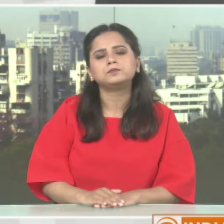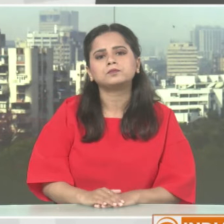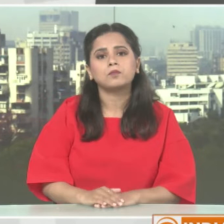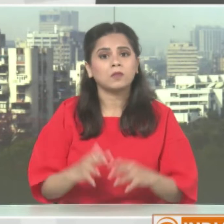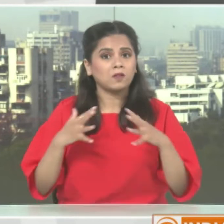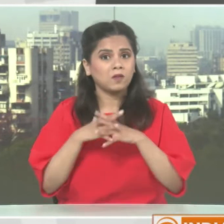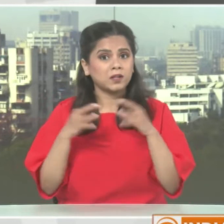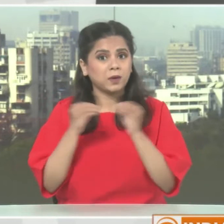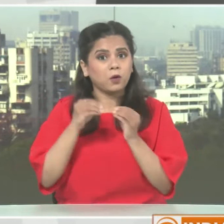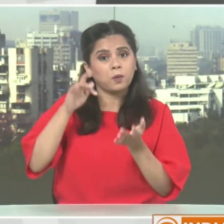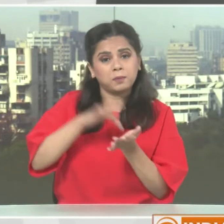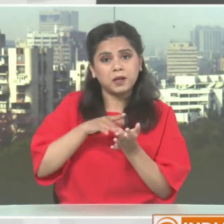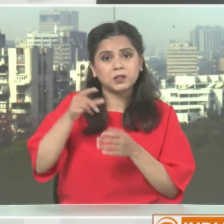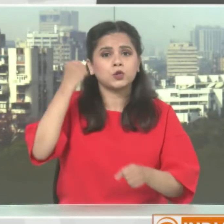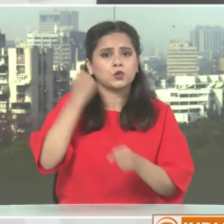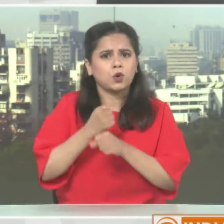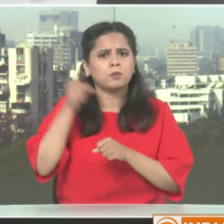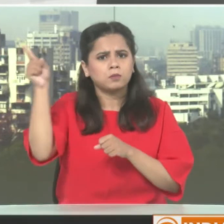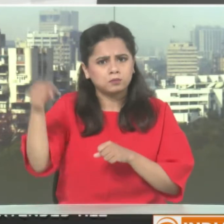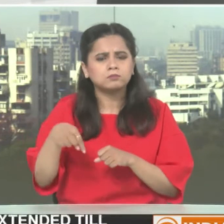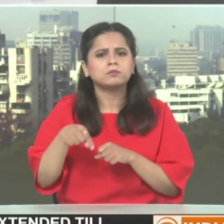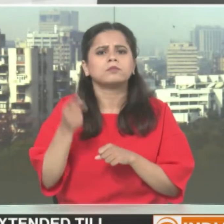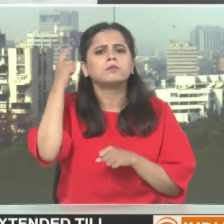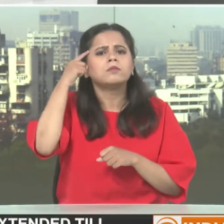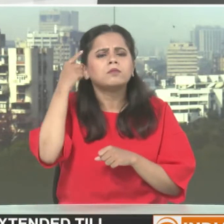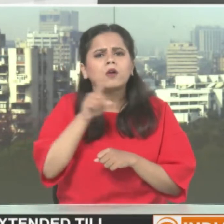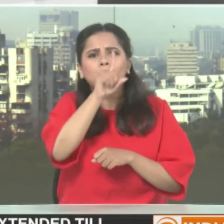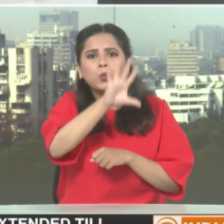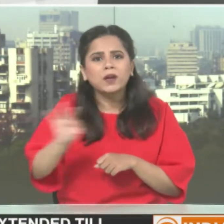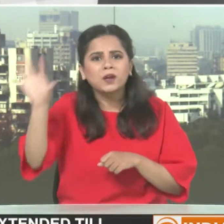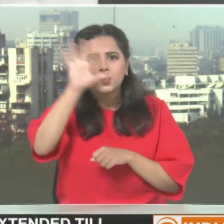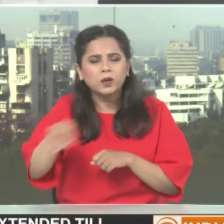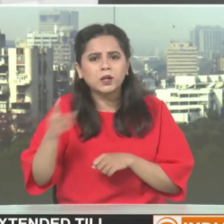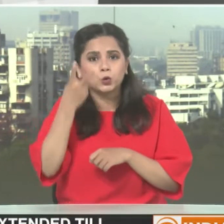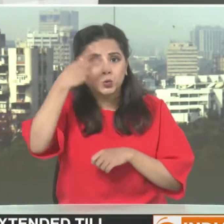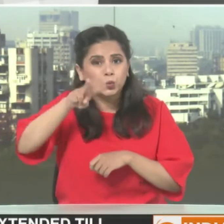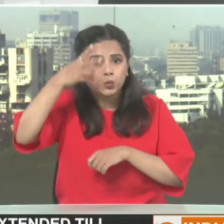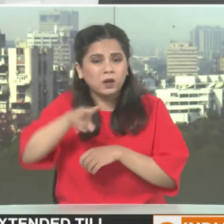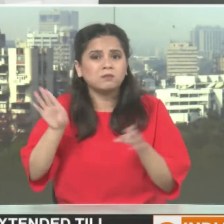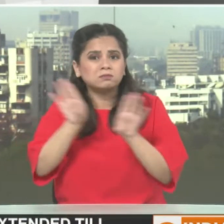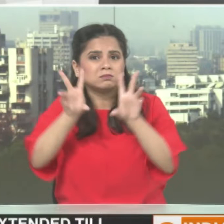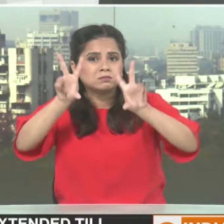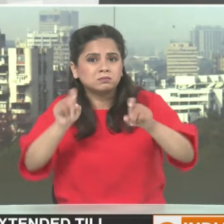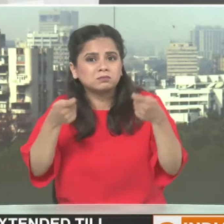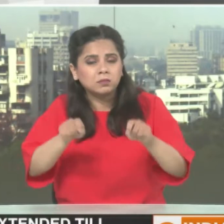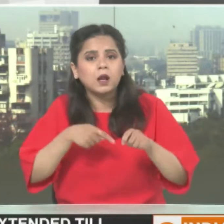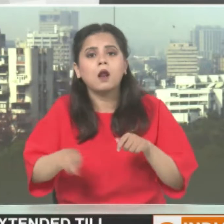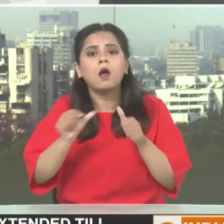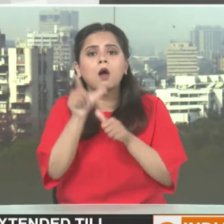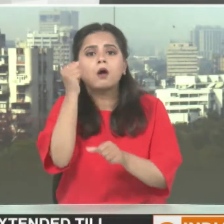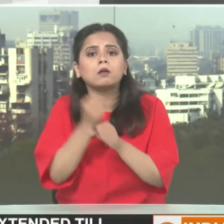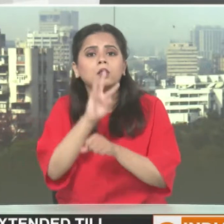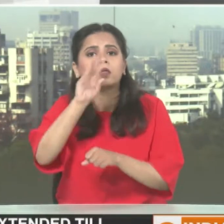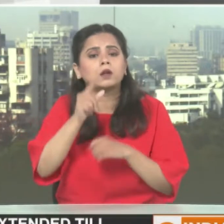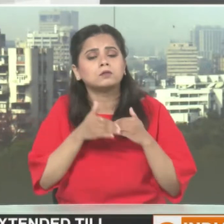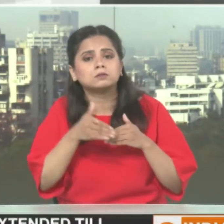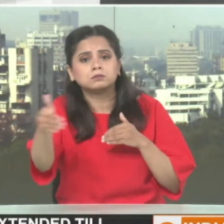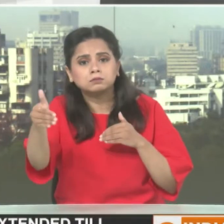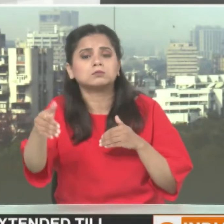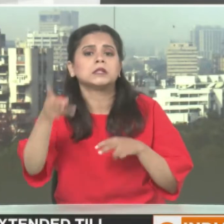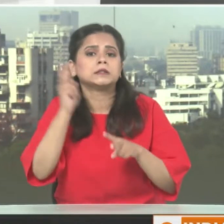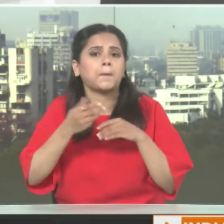The West Bengal government has extended the bi-weekly lockdown till 31st of August to curb the COVID-19 spread in the